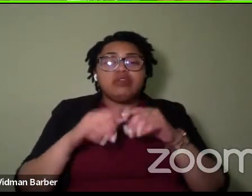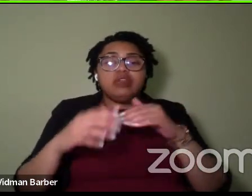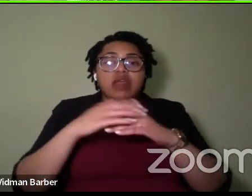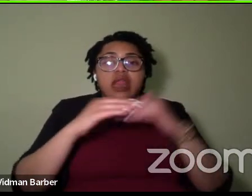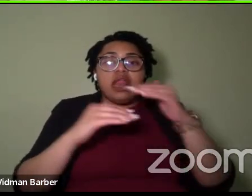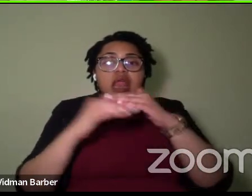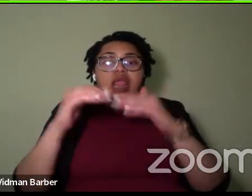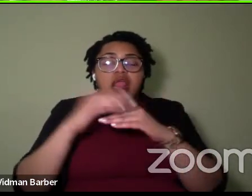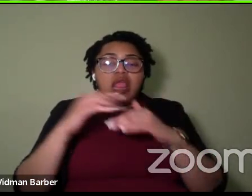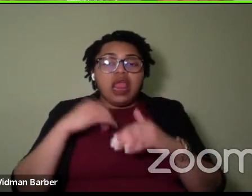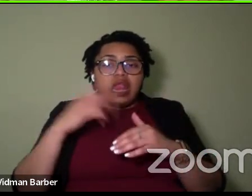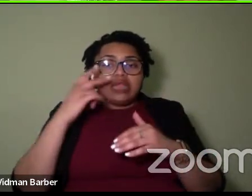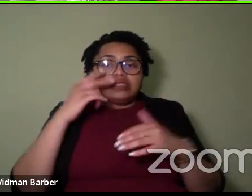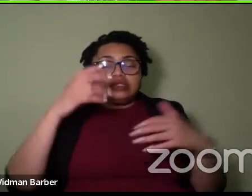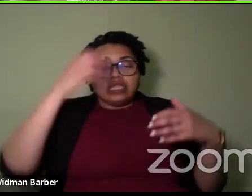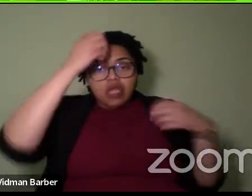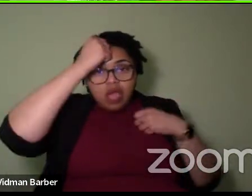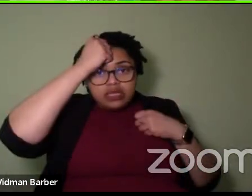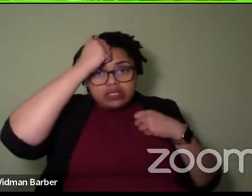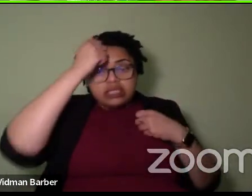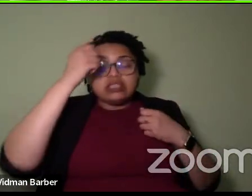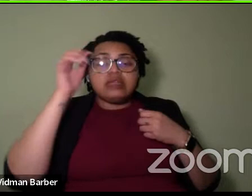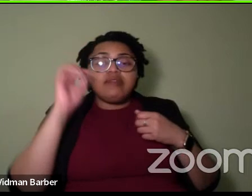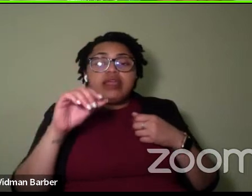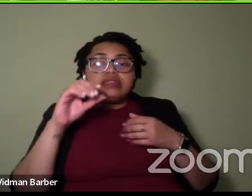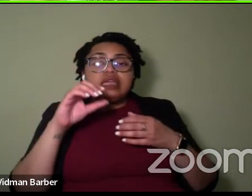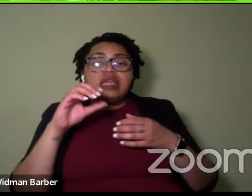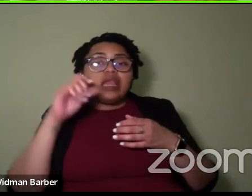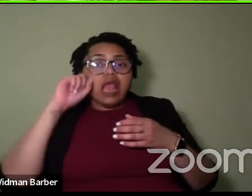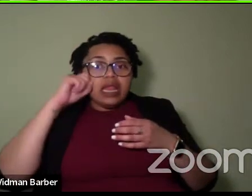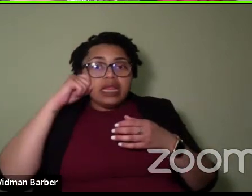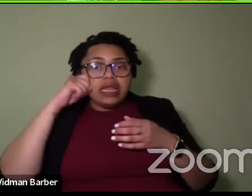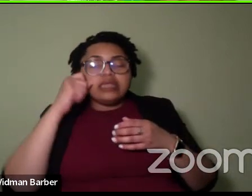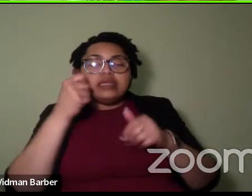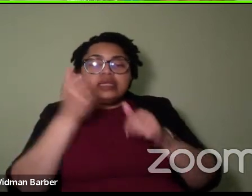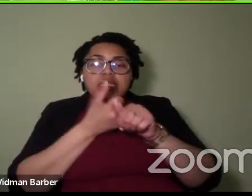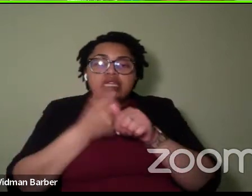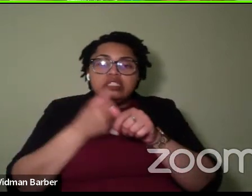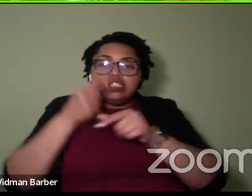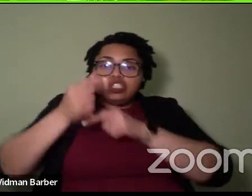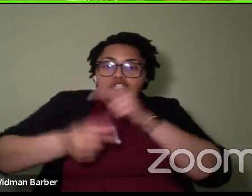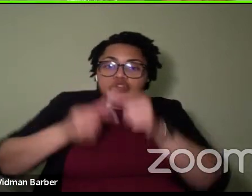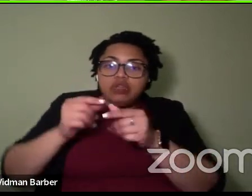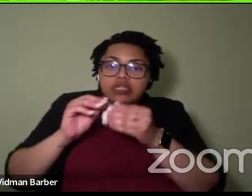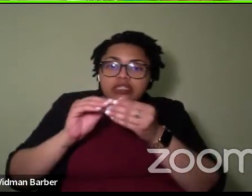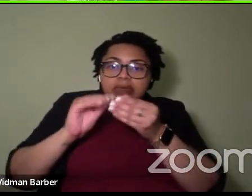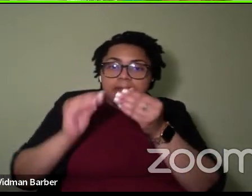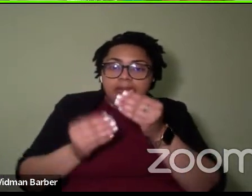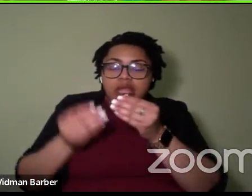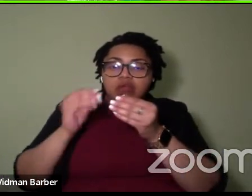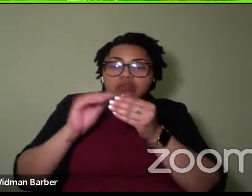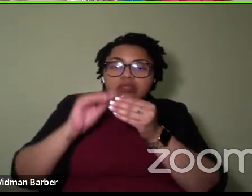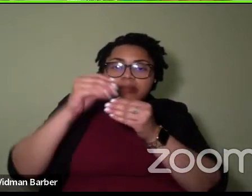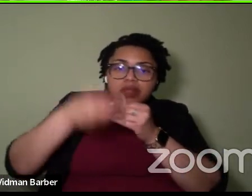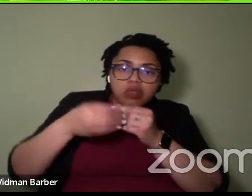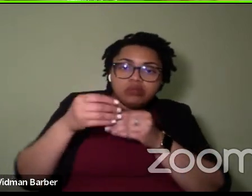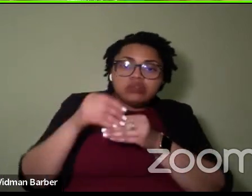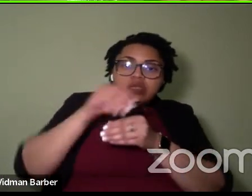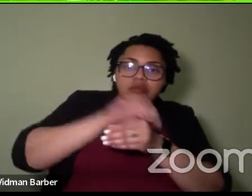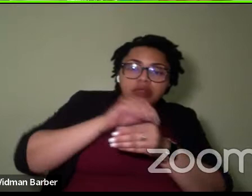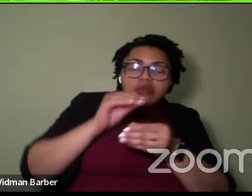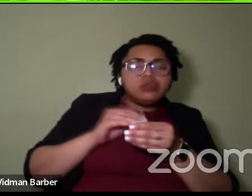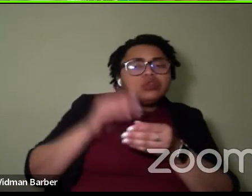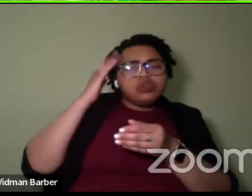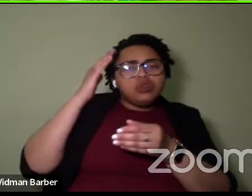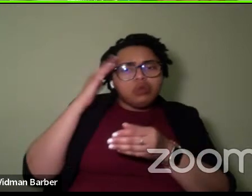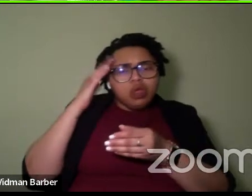this onion, right? Where every generation peels a layer. And obviously when you're peeling a layer of, or you cutting onions, you